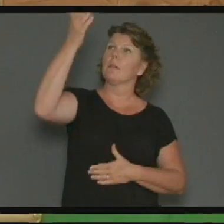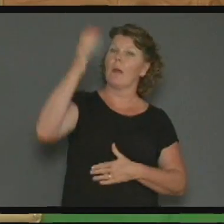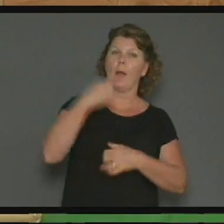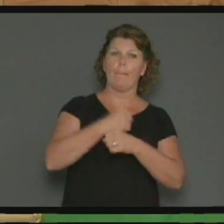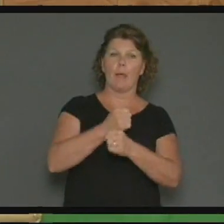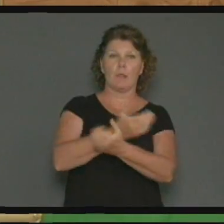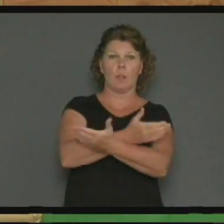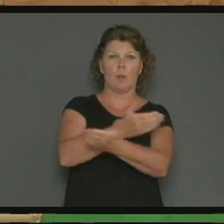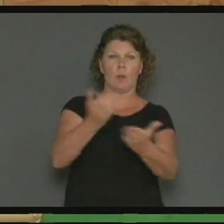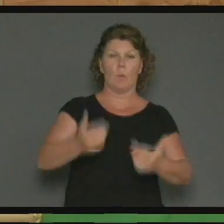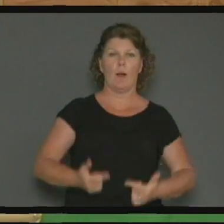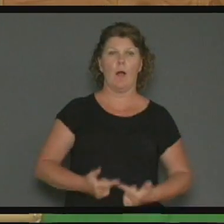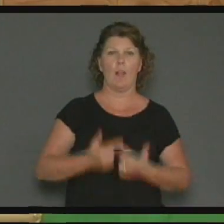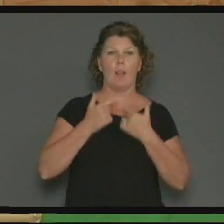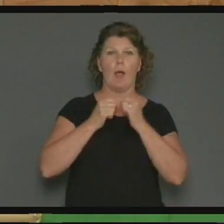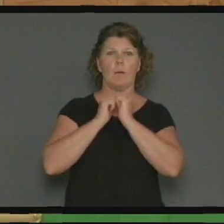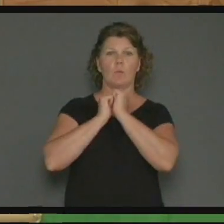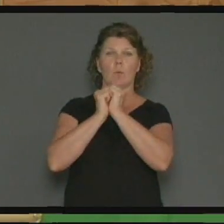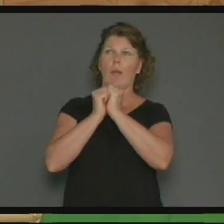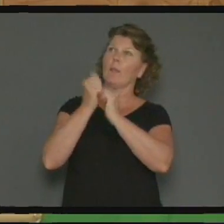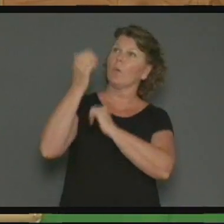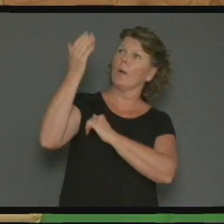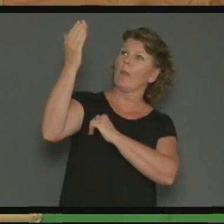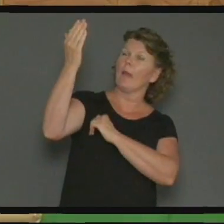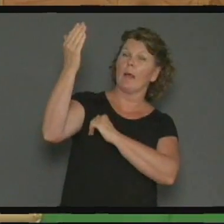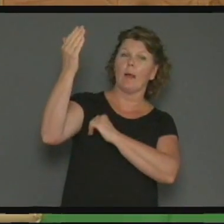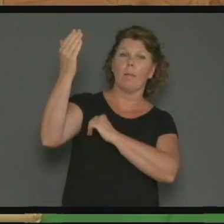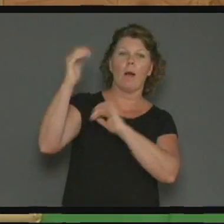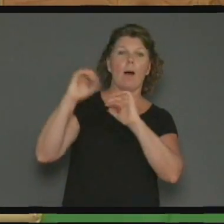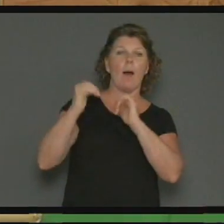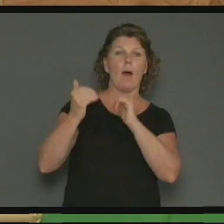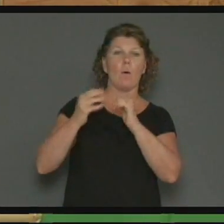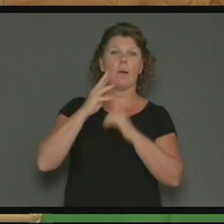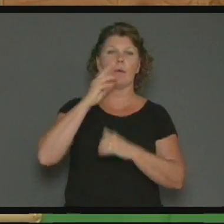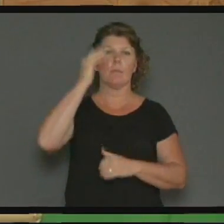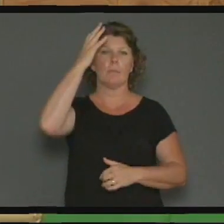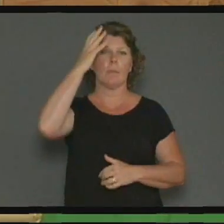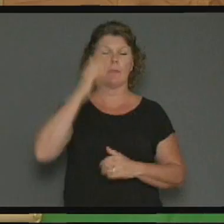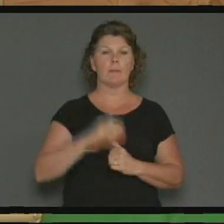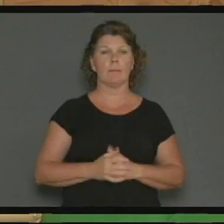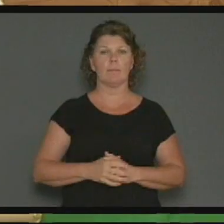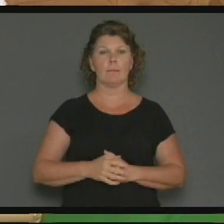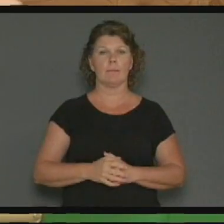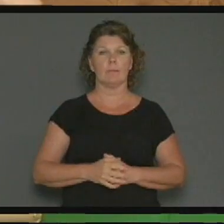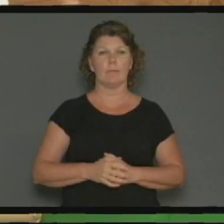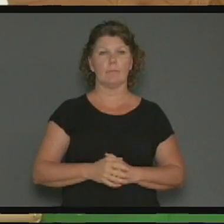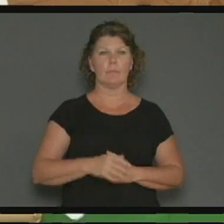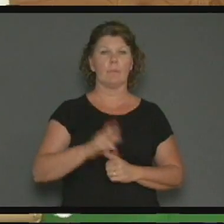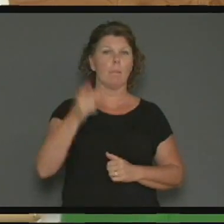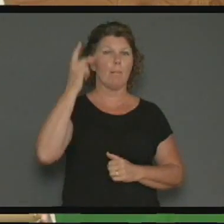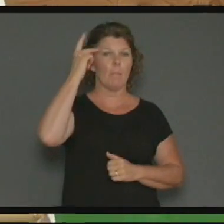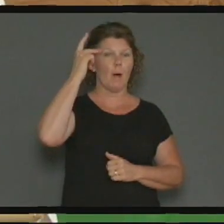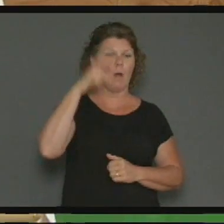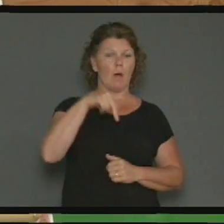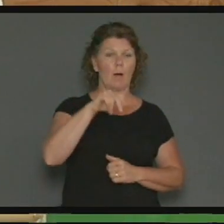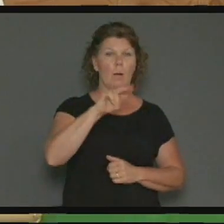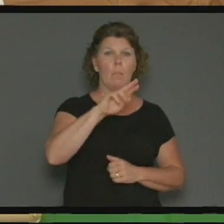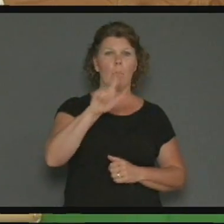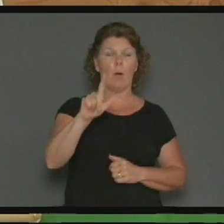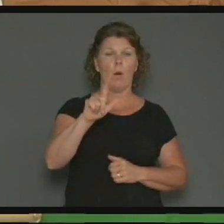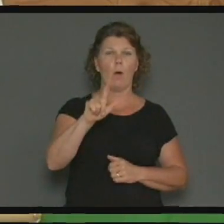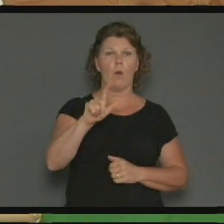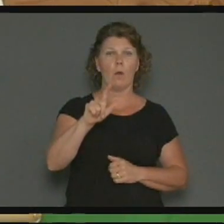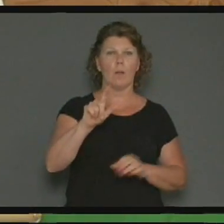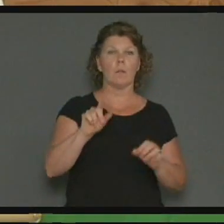you alive together with him through baptism. So Paul makes this point perfectly clear at